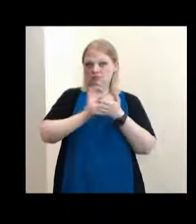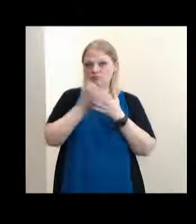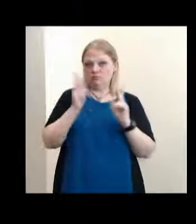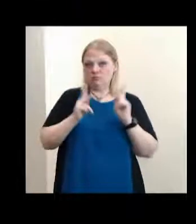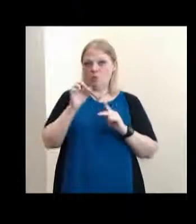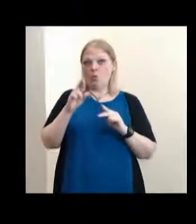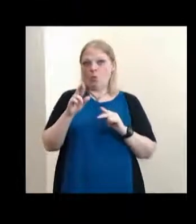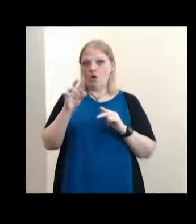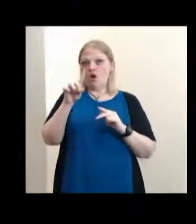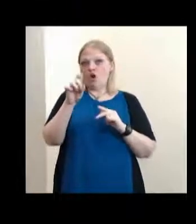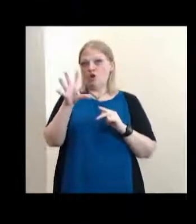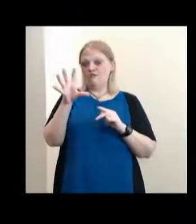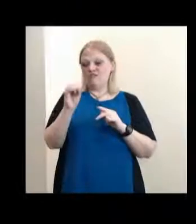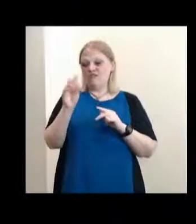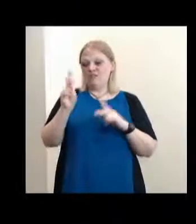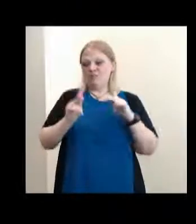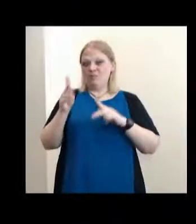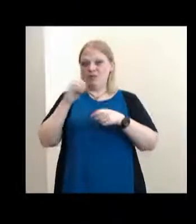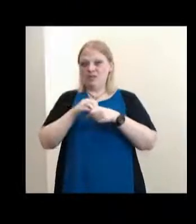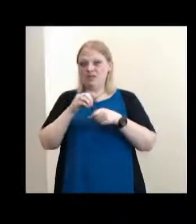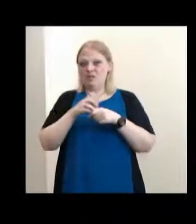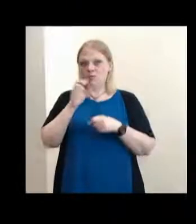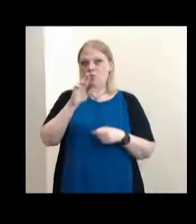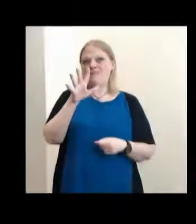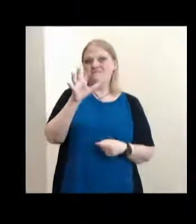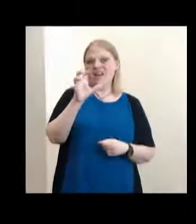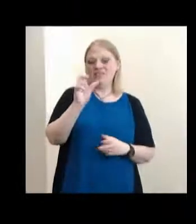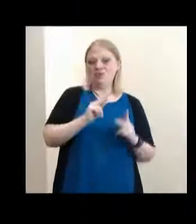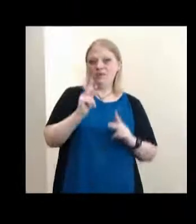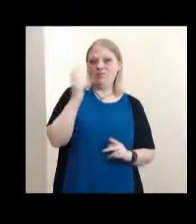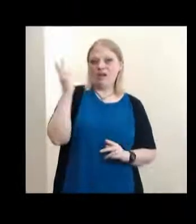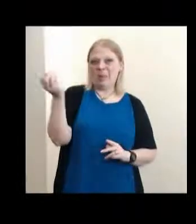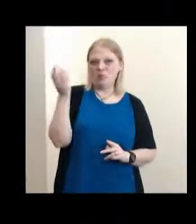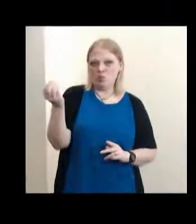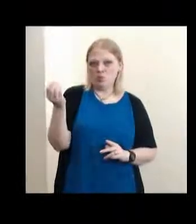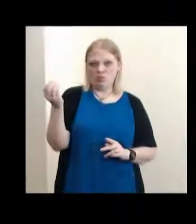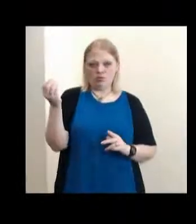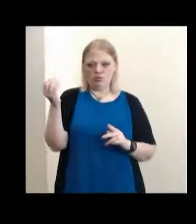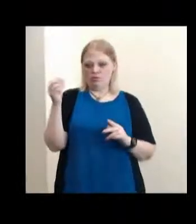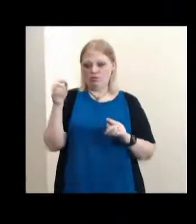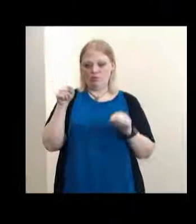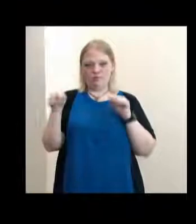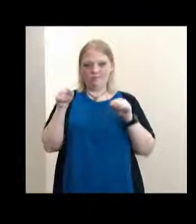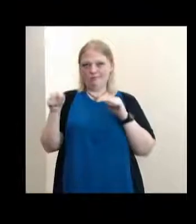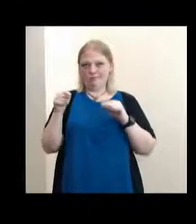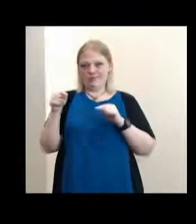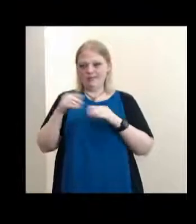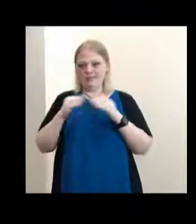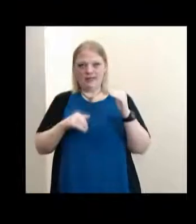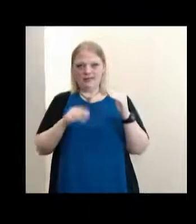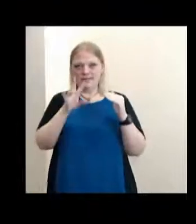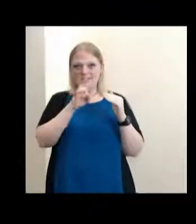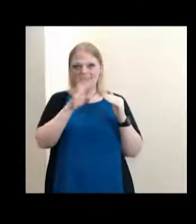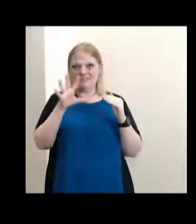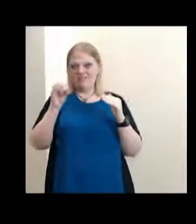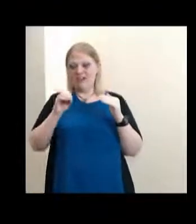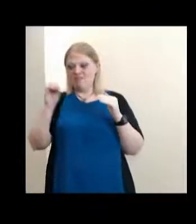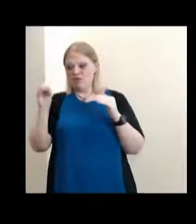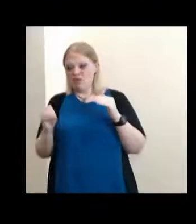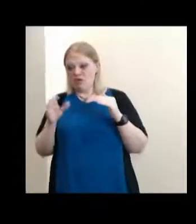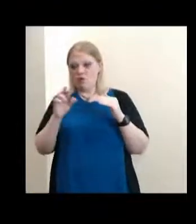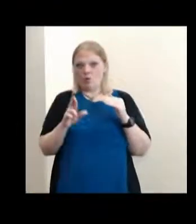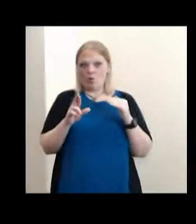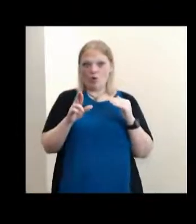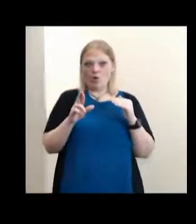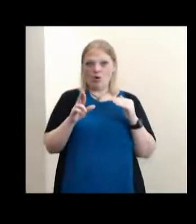150 people indoors or 500 people outdoors, so whichever is less, either the 75%